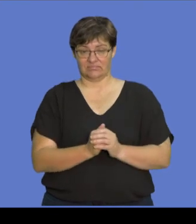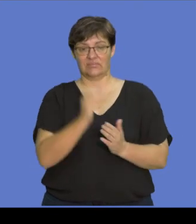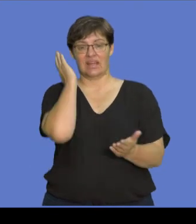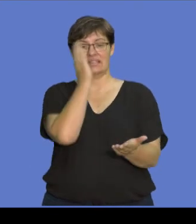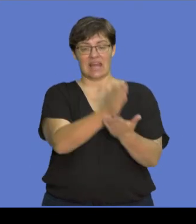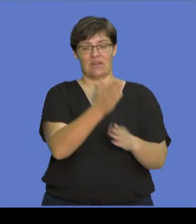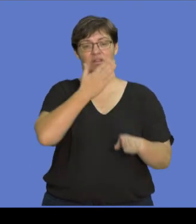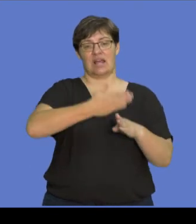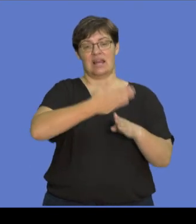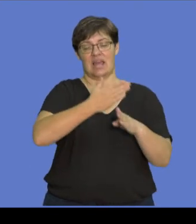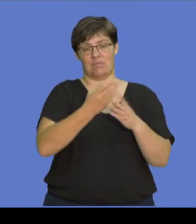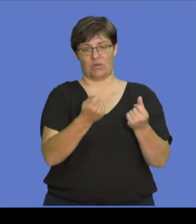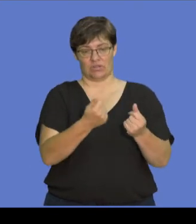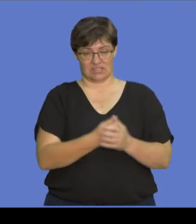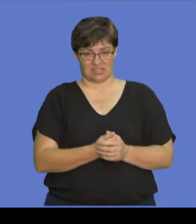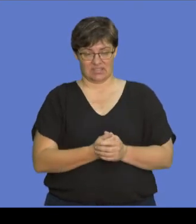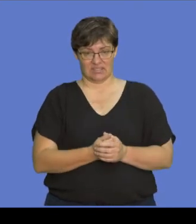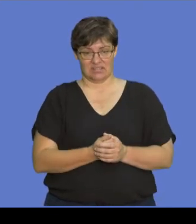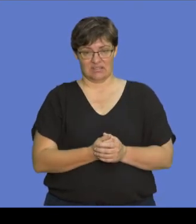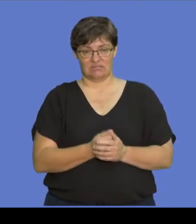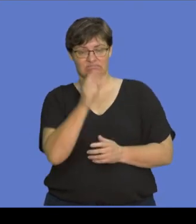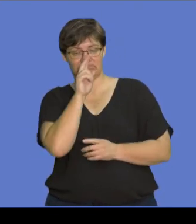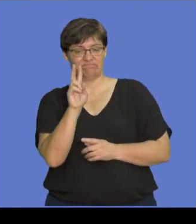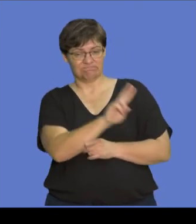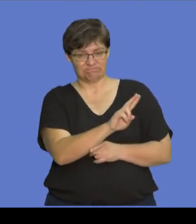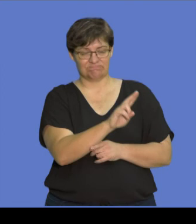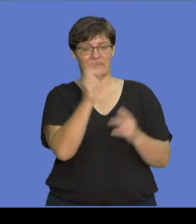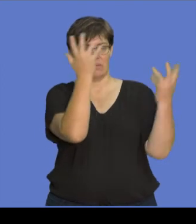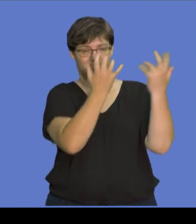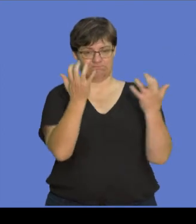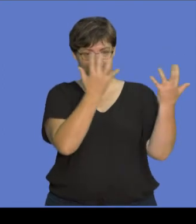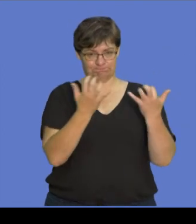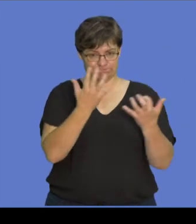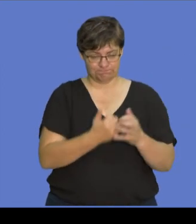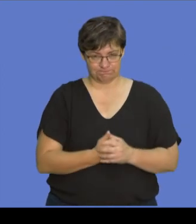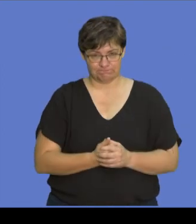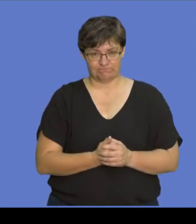your direct labor cost. Again, let's look at the calculation here.